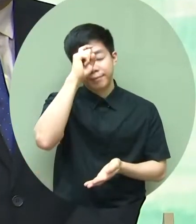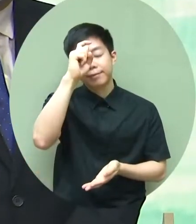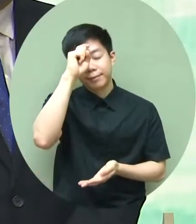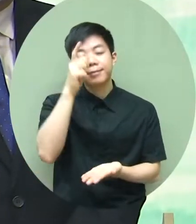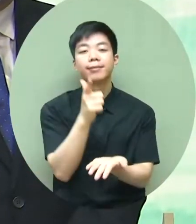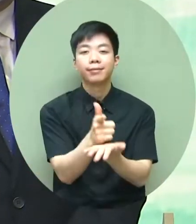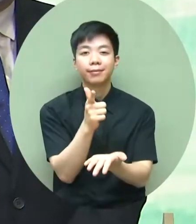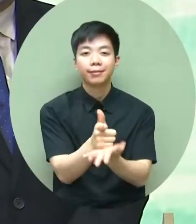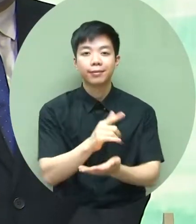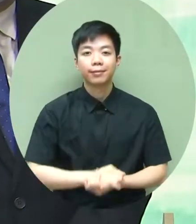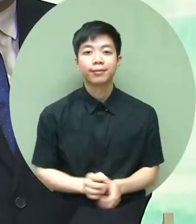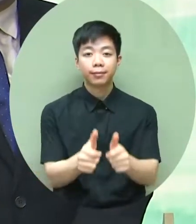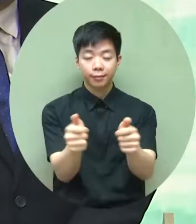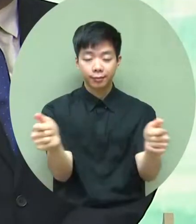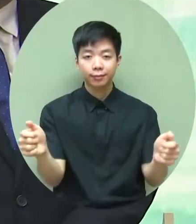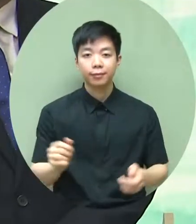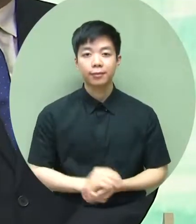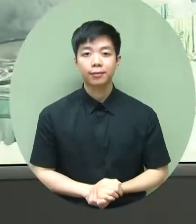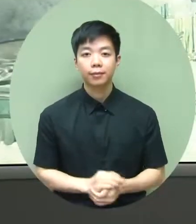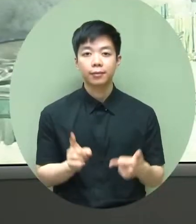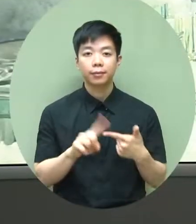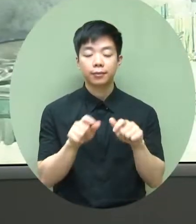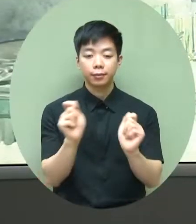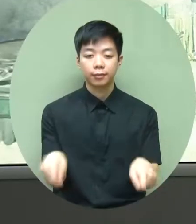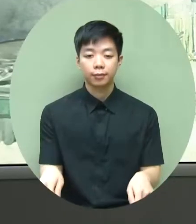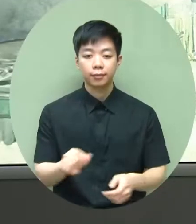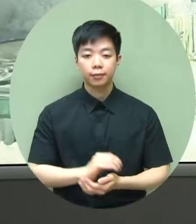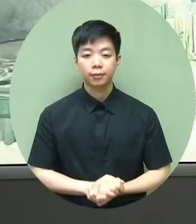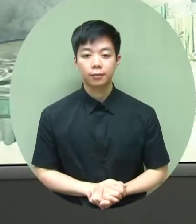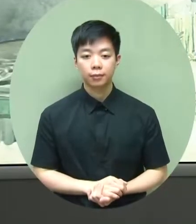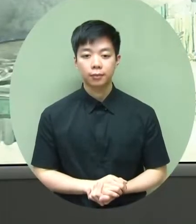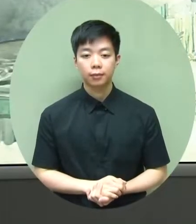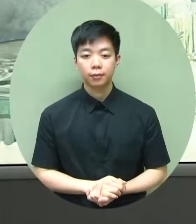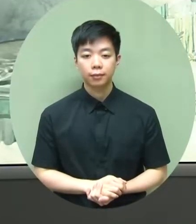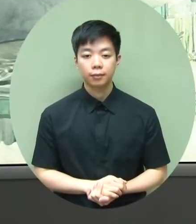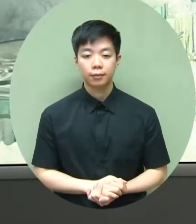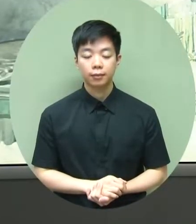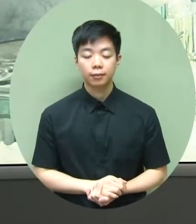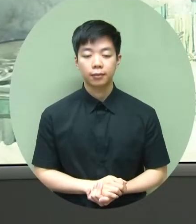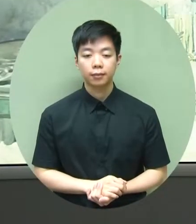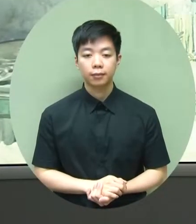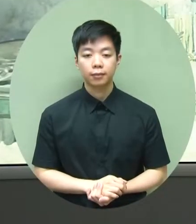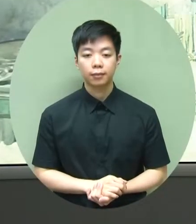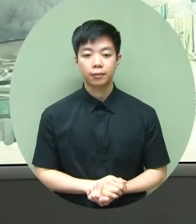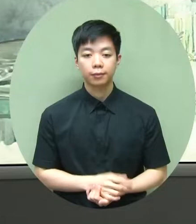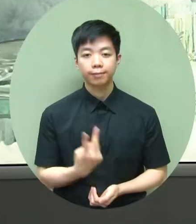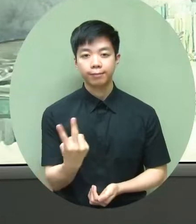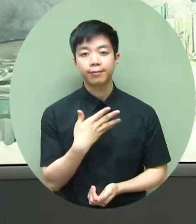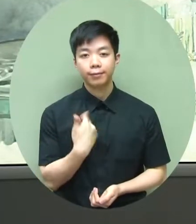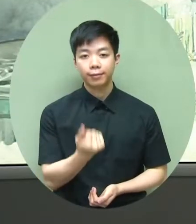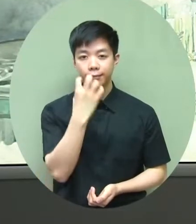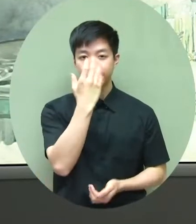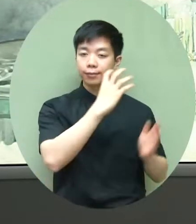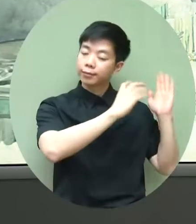We should not forget about the past, and we should also take reference from lessons learned. Thank you. Next question, the one in